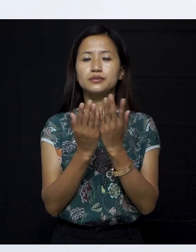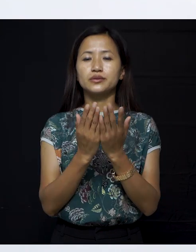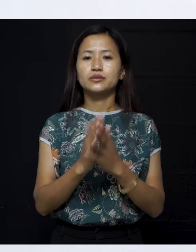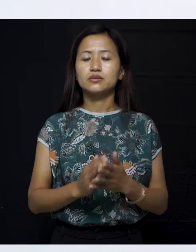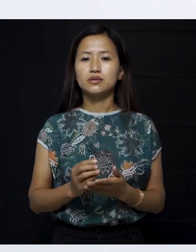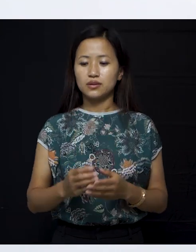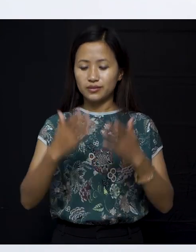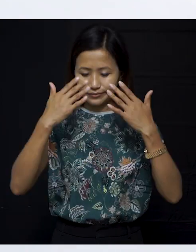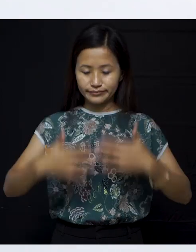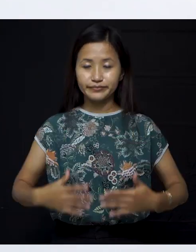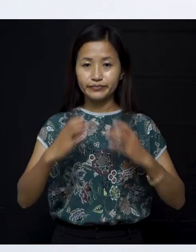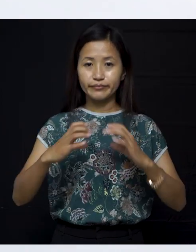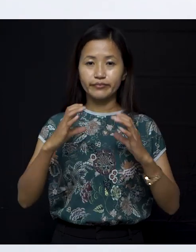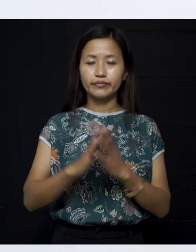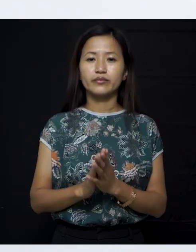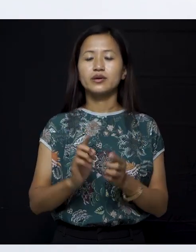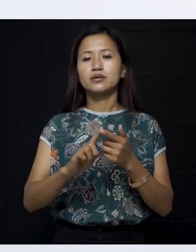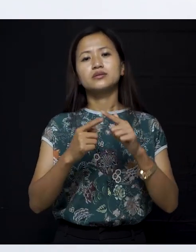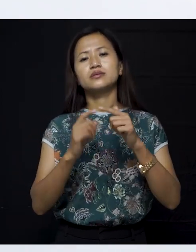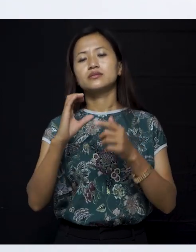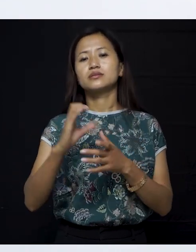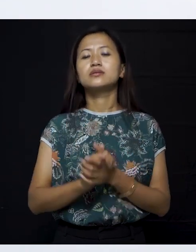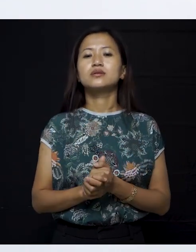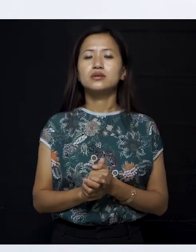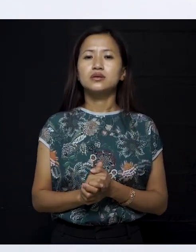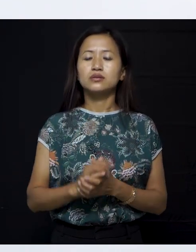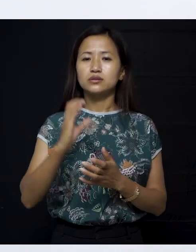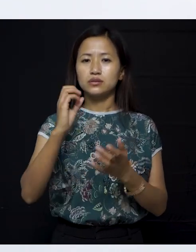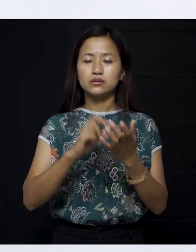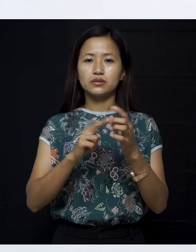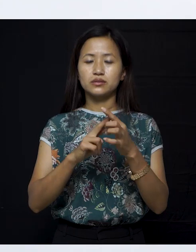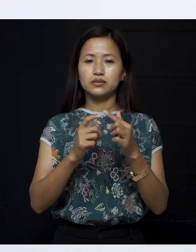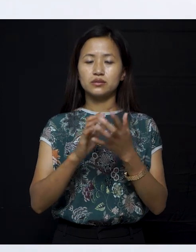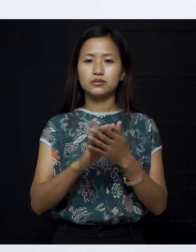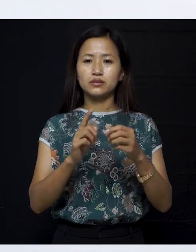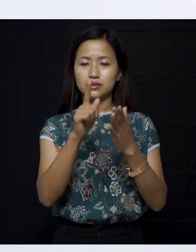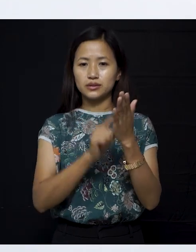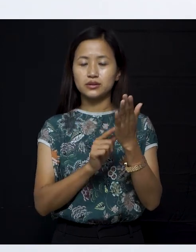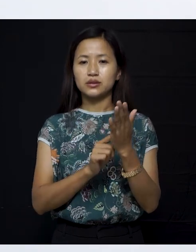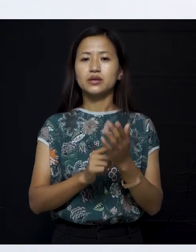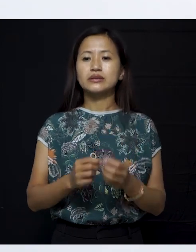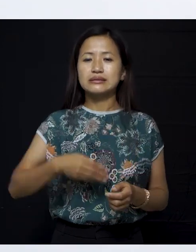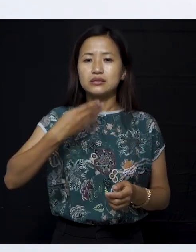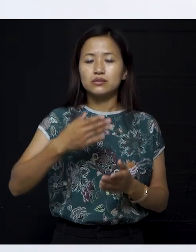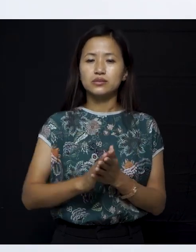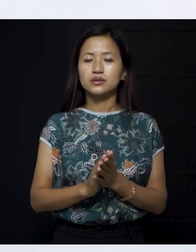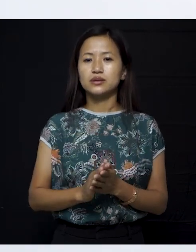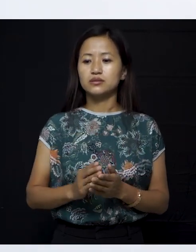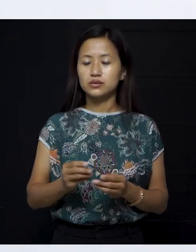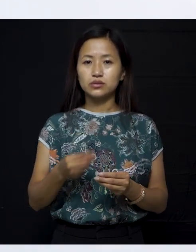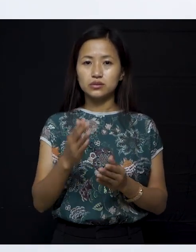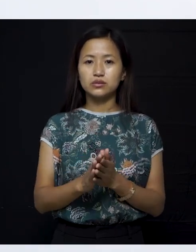the healthcare, etc. And the concurrent list deals with agriculture and forest. Okay, so these 3